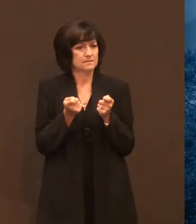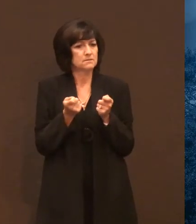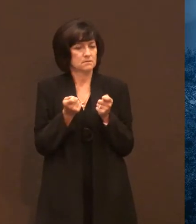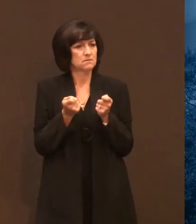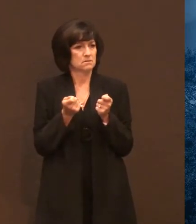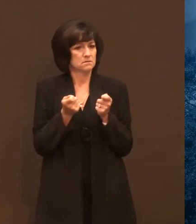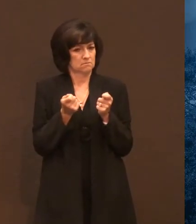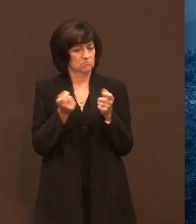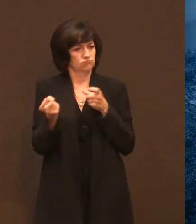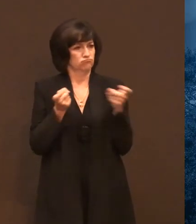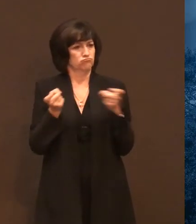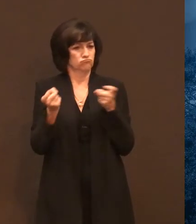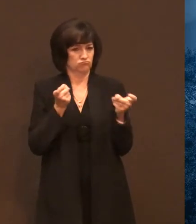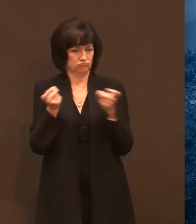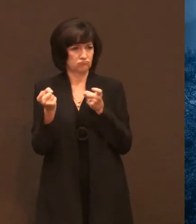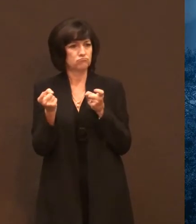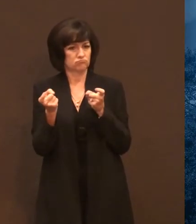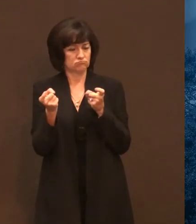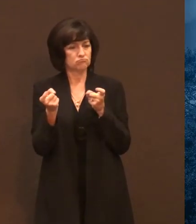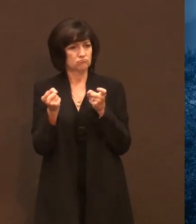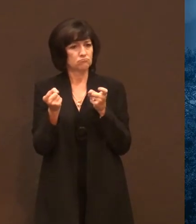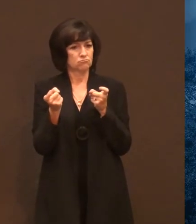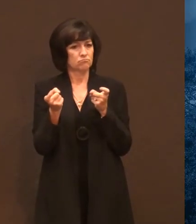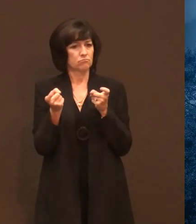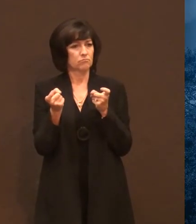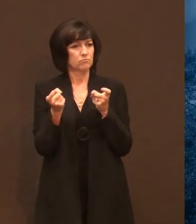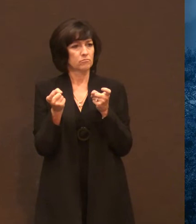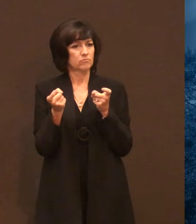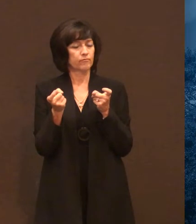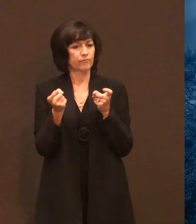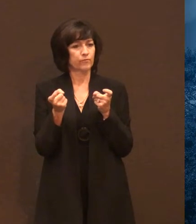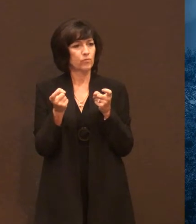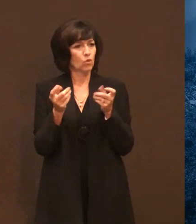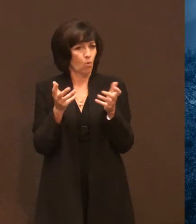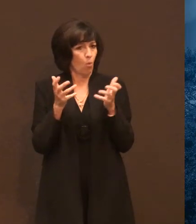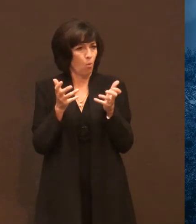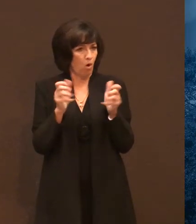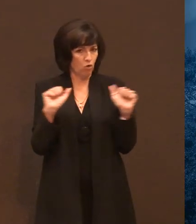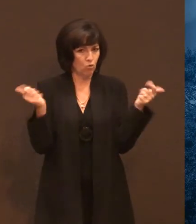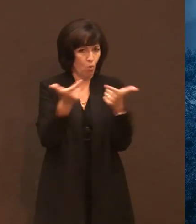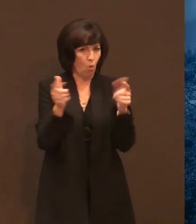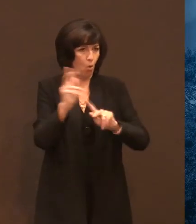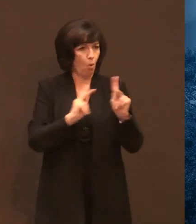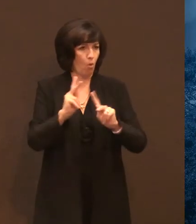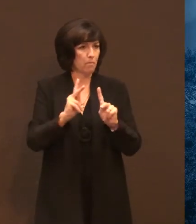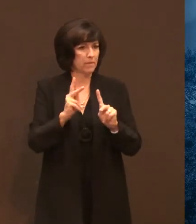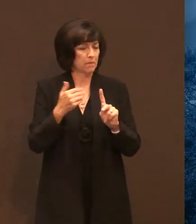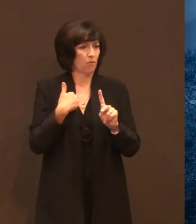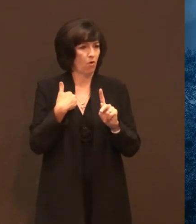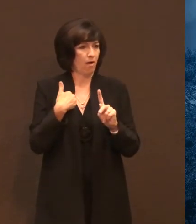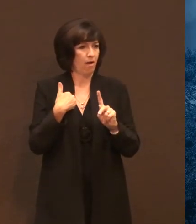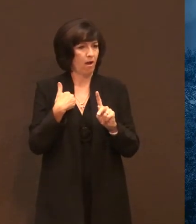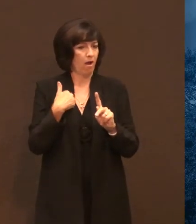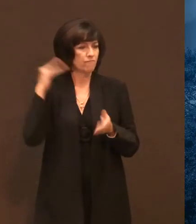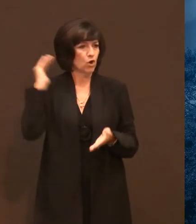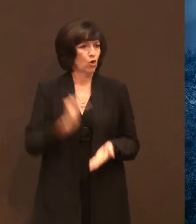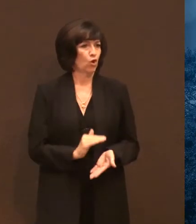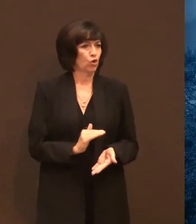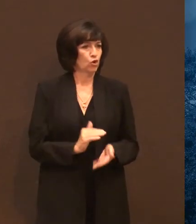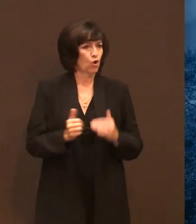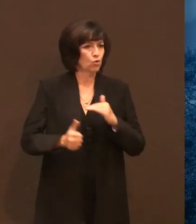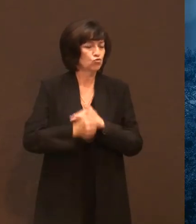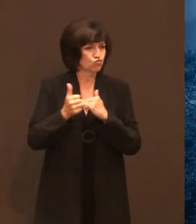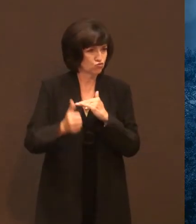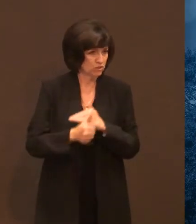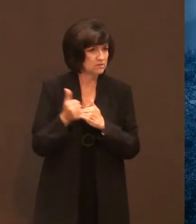under control and manageable so that everybody's at lower risk, right? It's not just for those students in